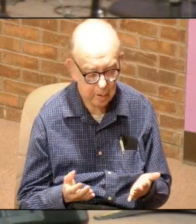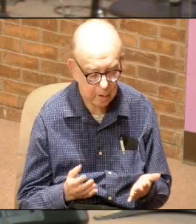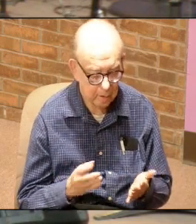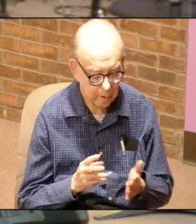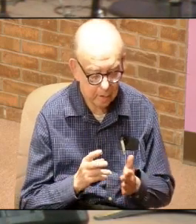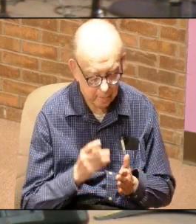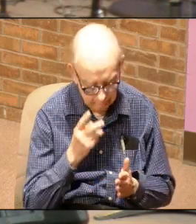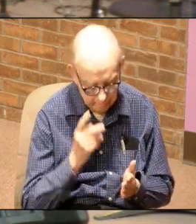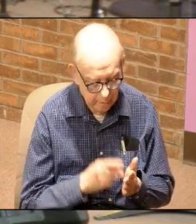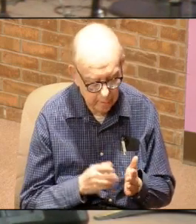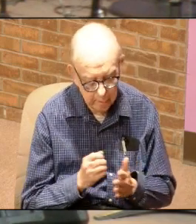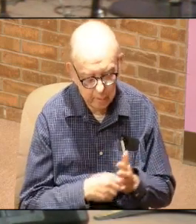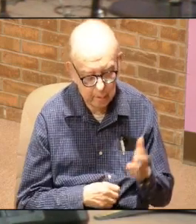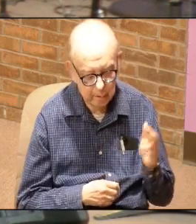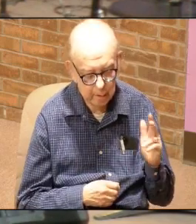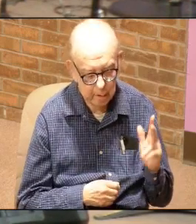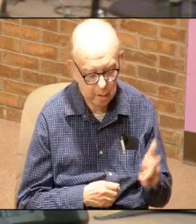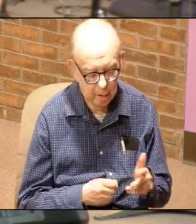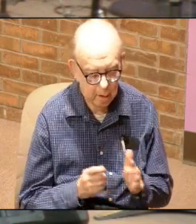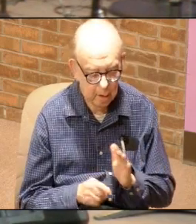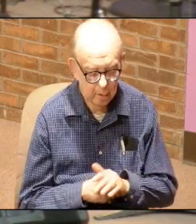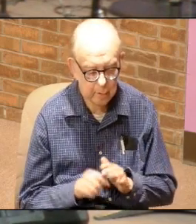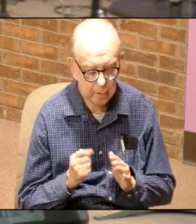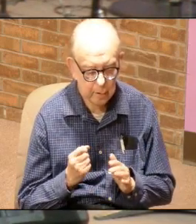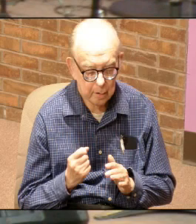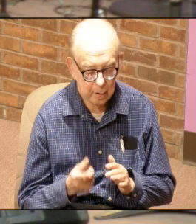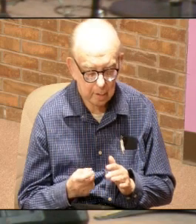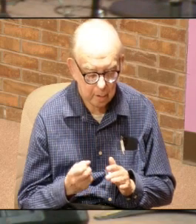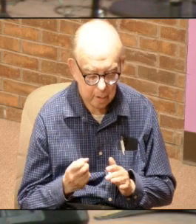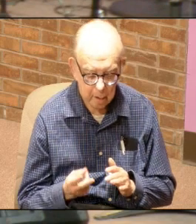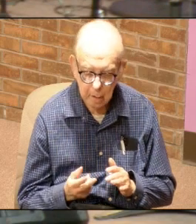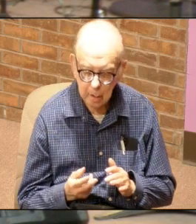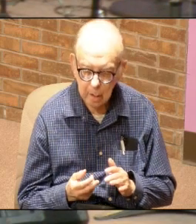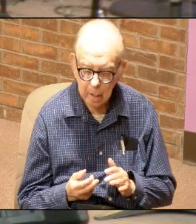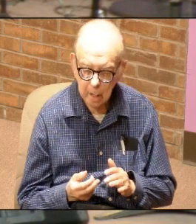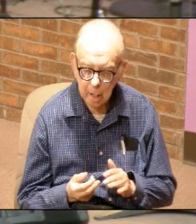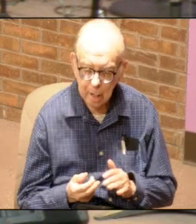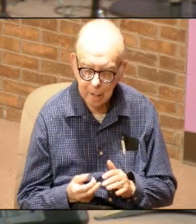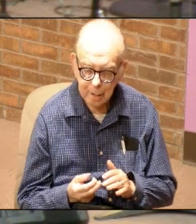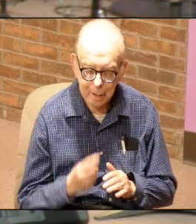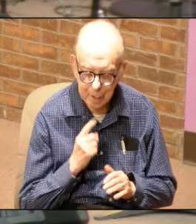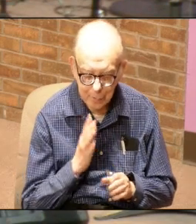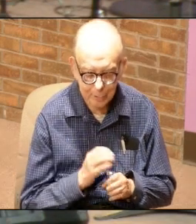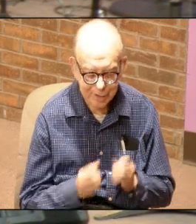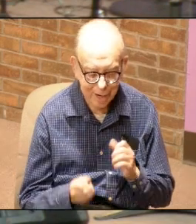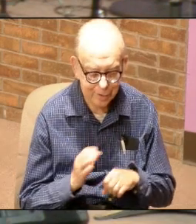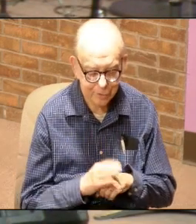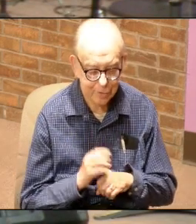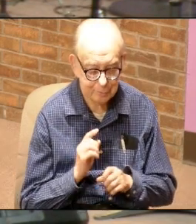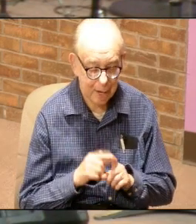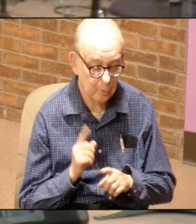Philippians chapter 3, verses 20 and 21, and I'm almost done. I'll get you out of here by one, I promise.